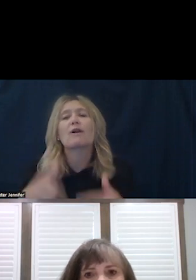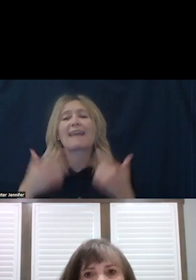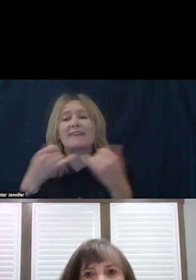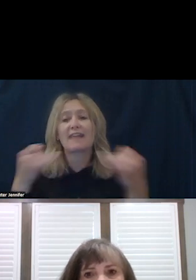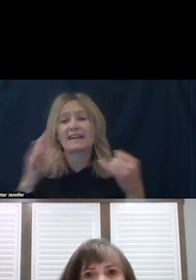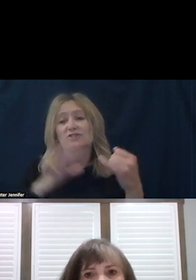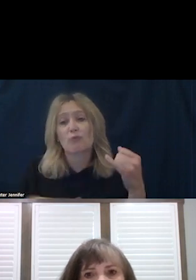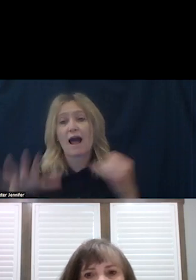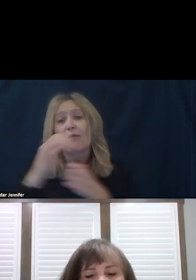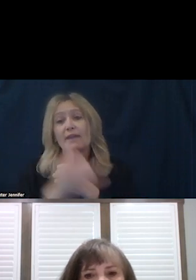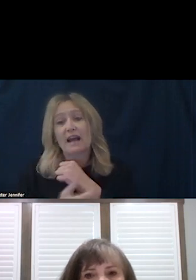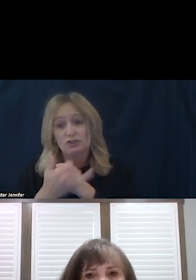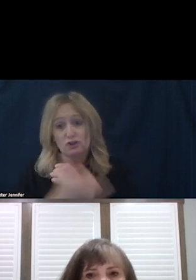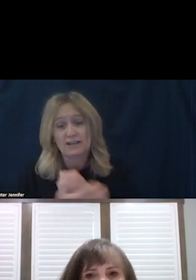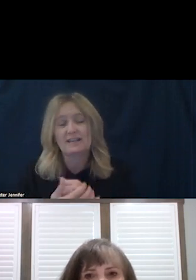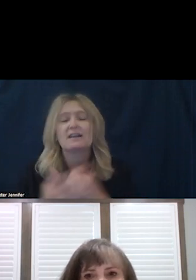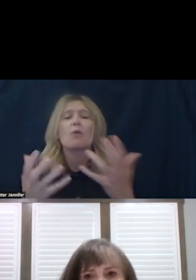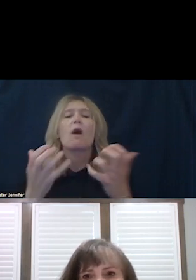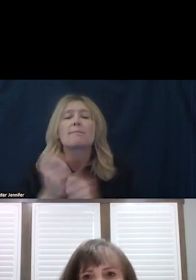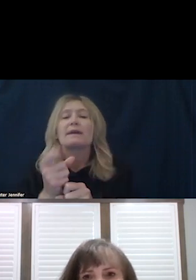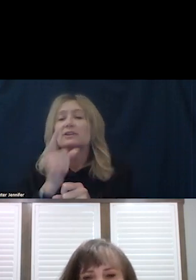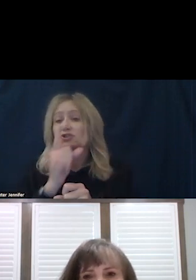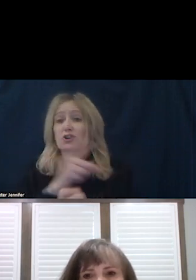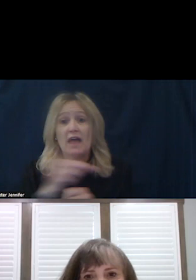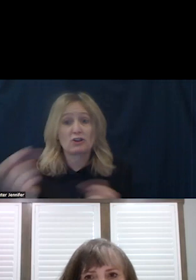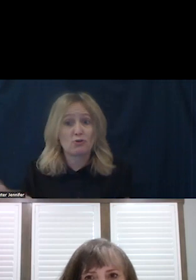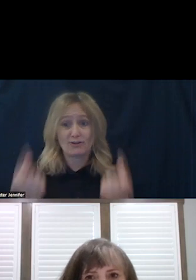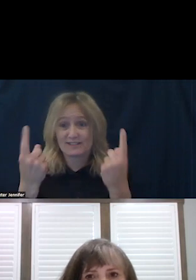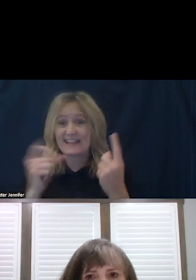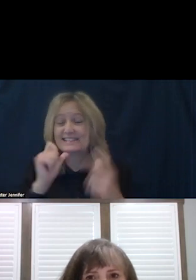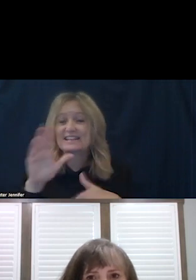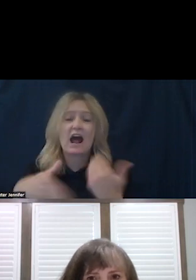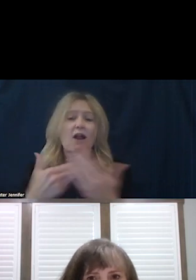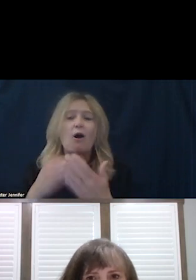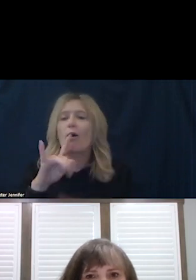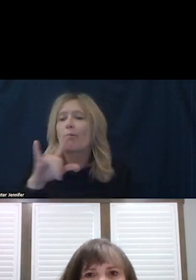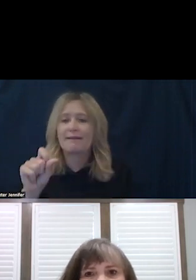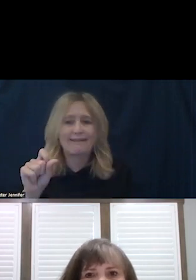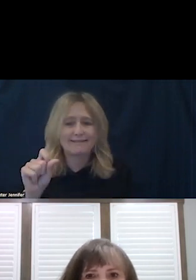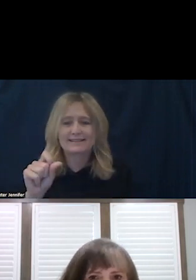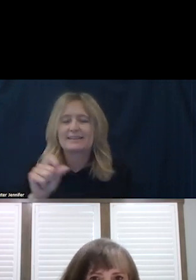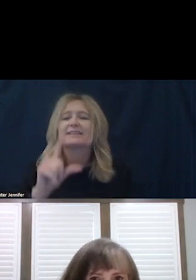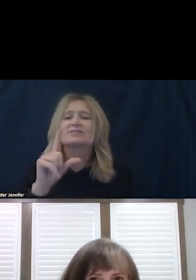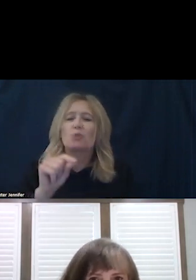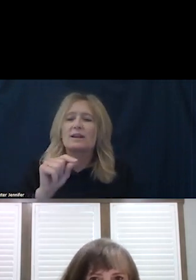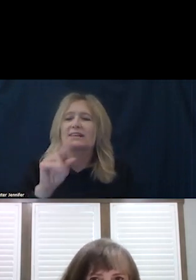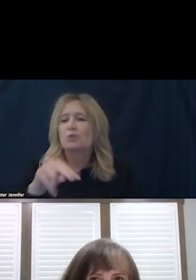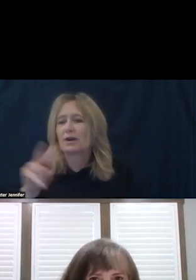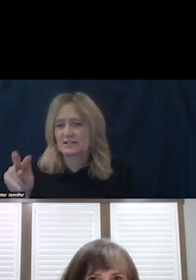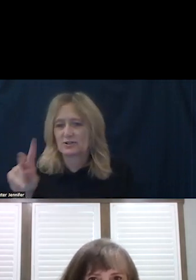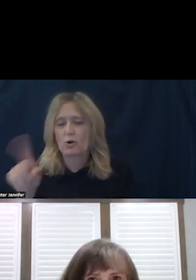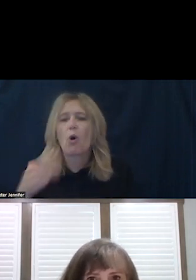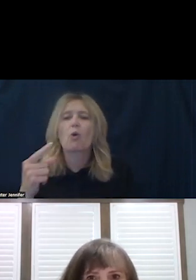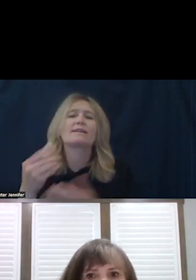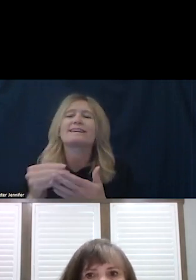country. So I just want to make sure that you understand that it's not all bills, it's only 2022, and it's only those that are